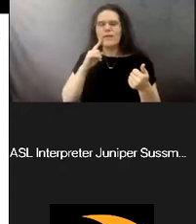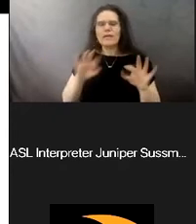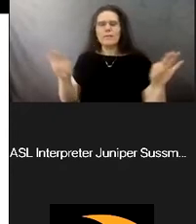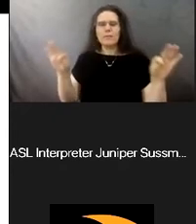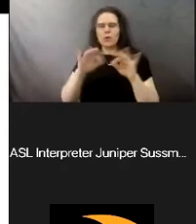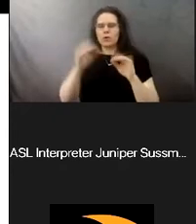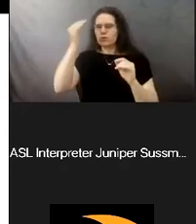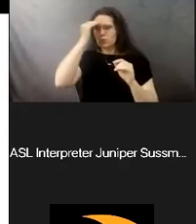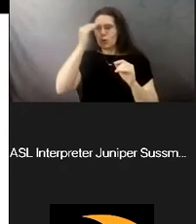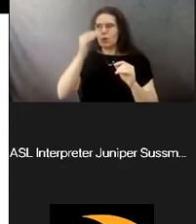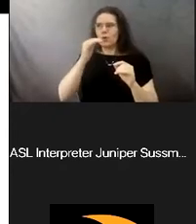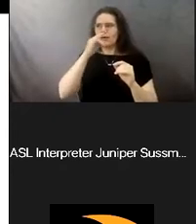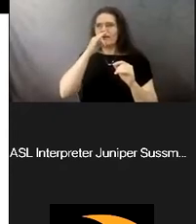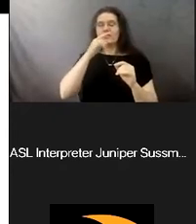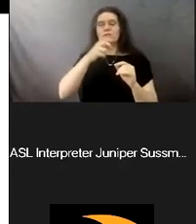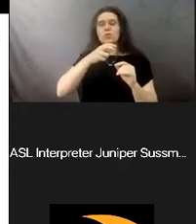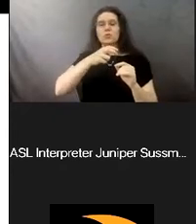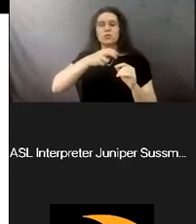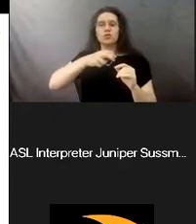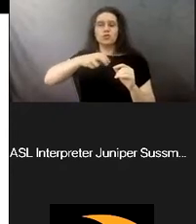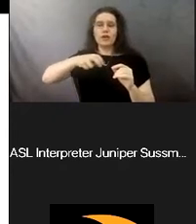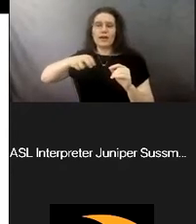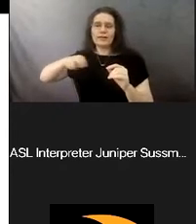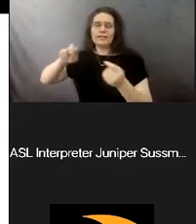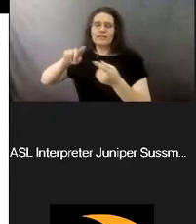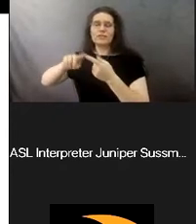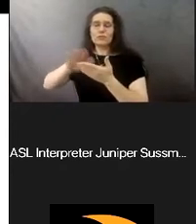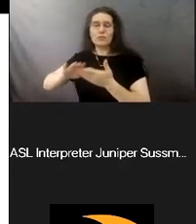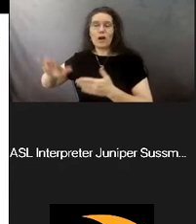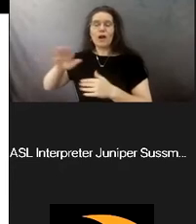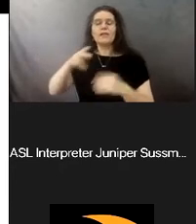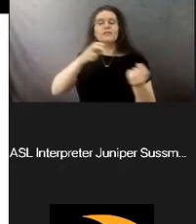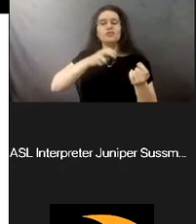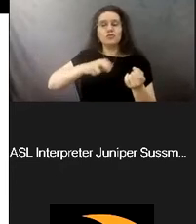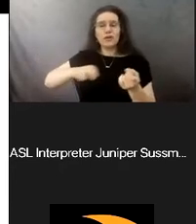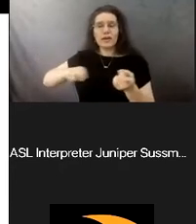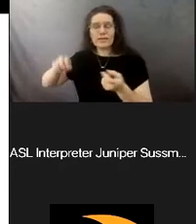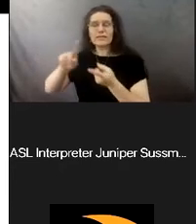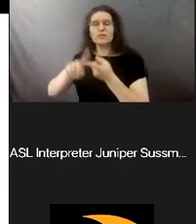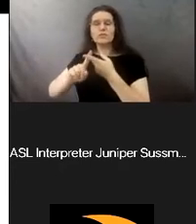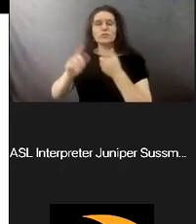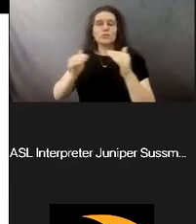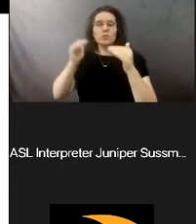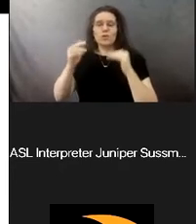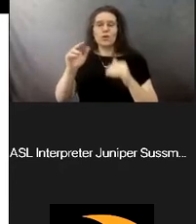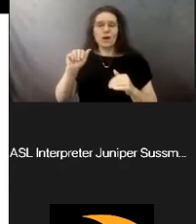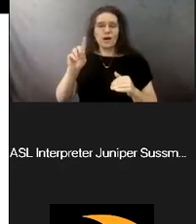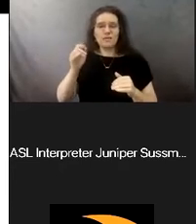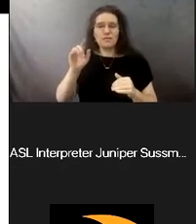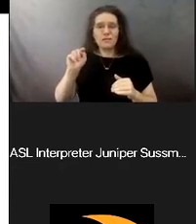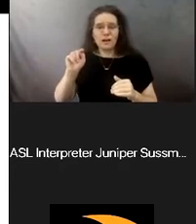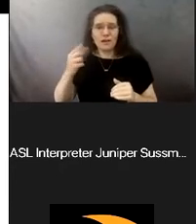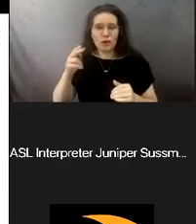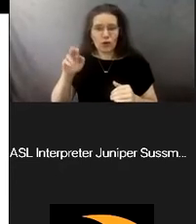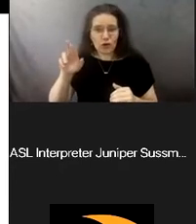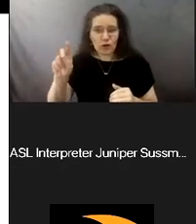many of them have lived at home, they're transitioning to adulthood, and a lot of the things that their parents may have been helping them with if they